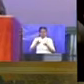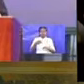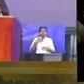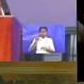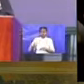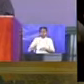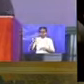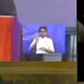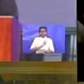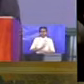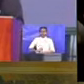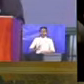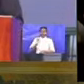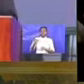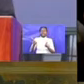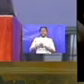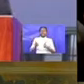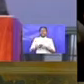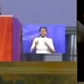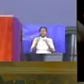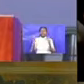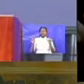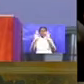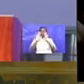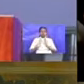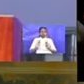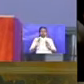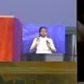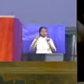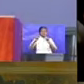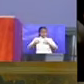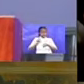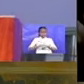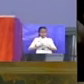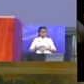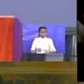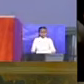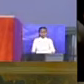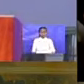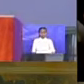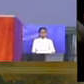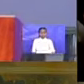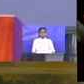equally important, especially in our time.